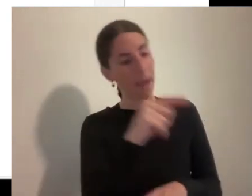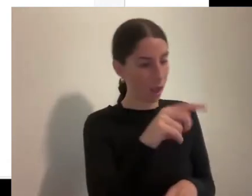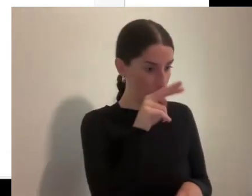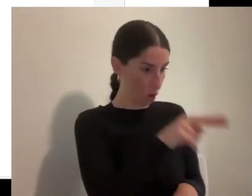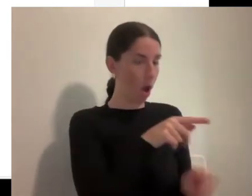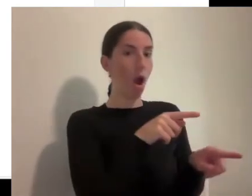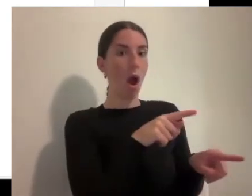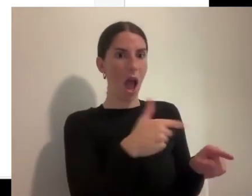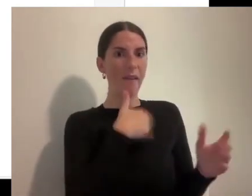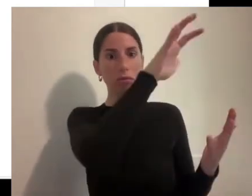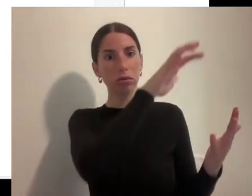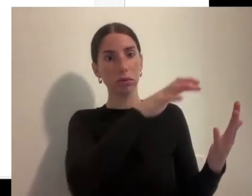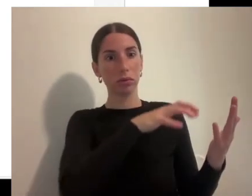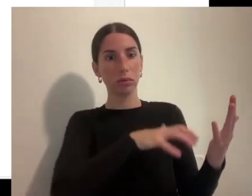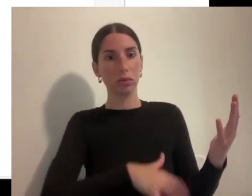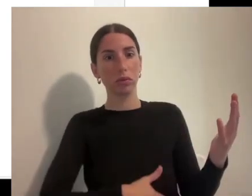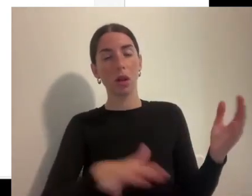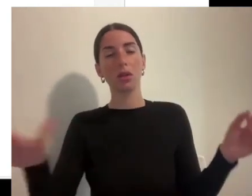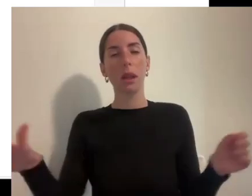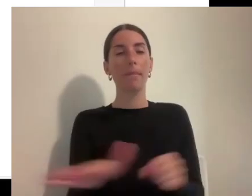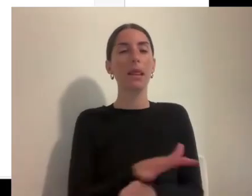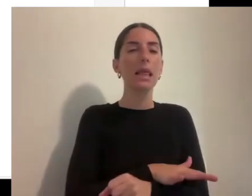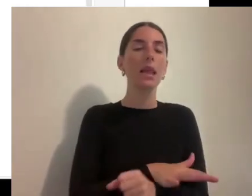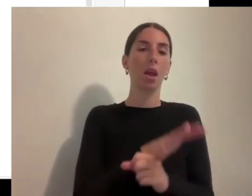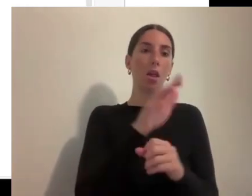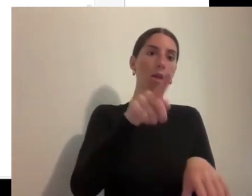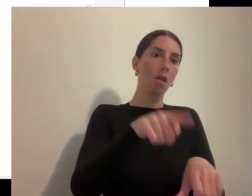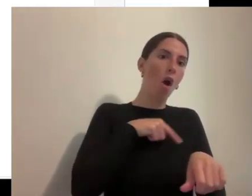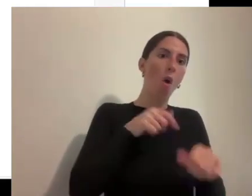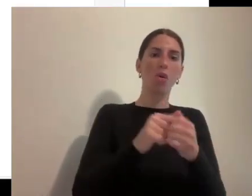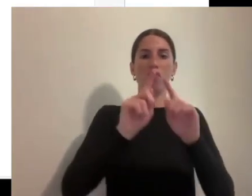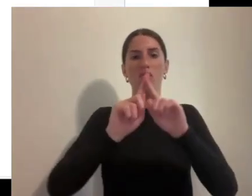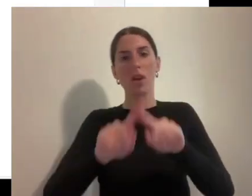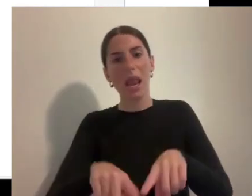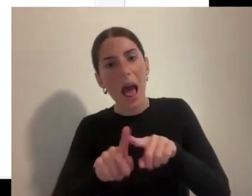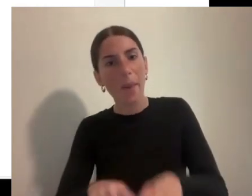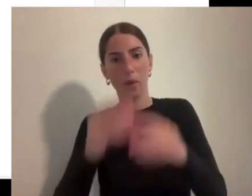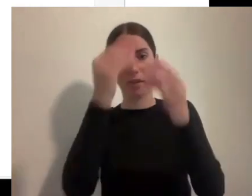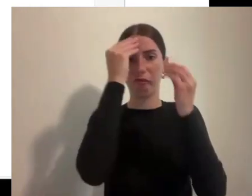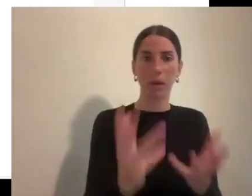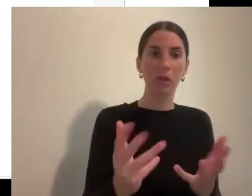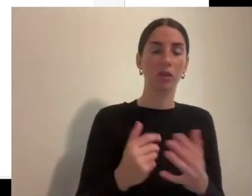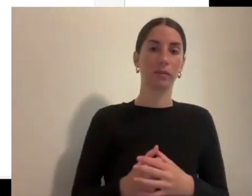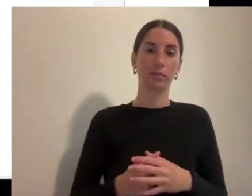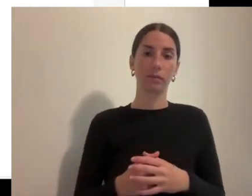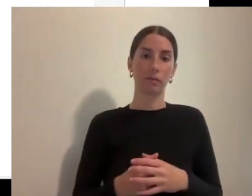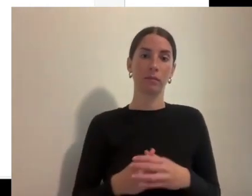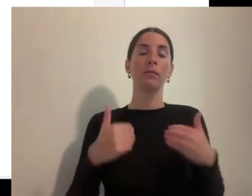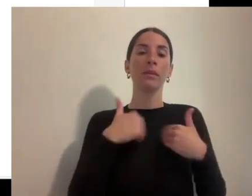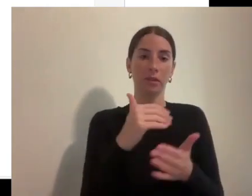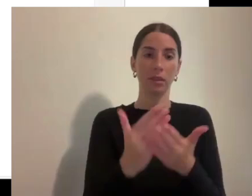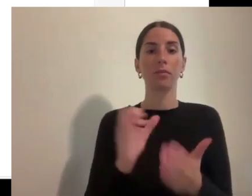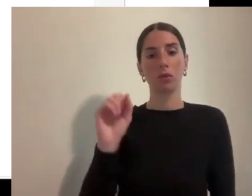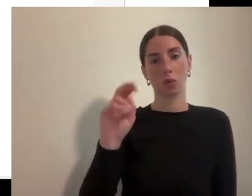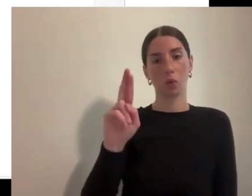look at how long that is and how complete it is with the latest information. And there are some sources at the bottom